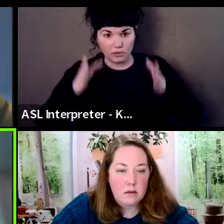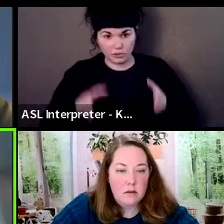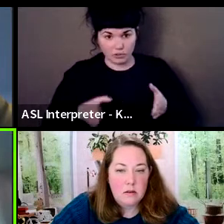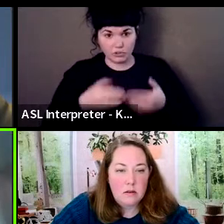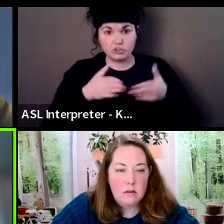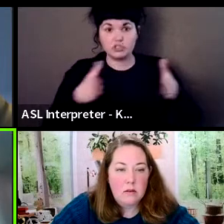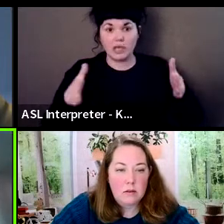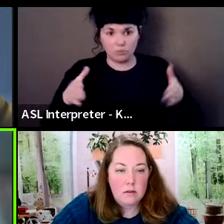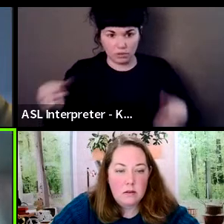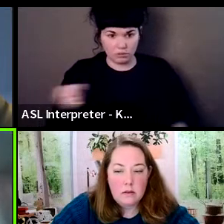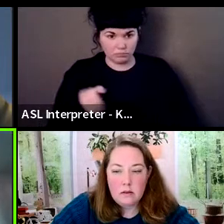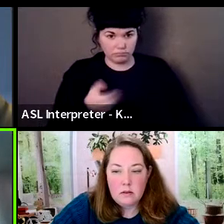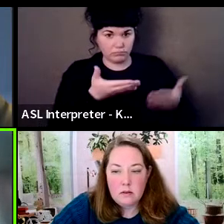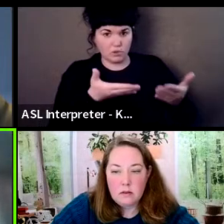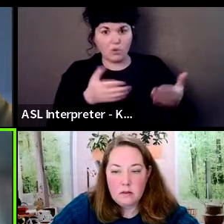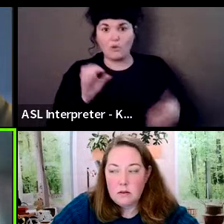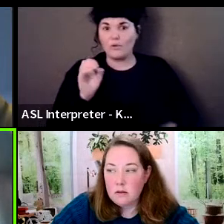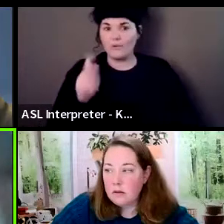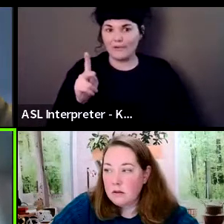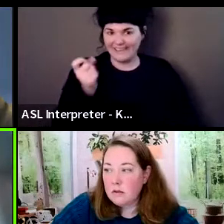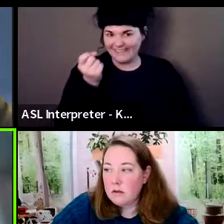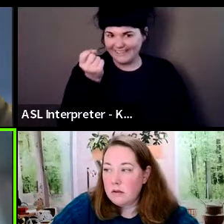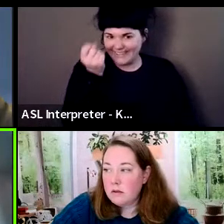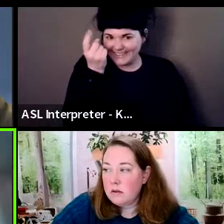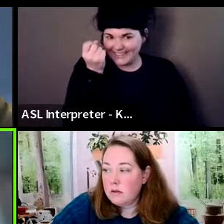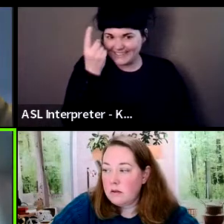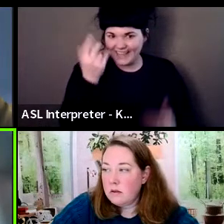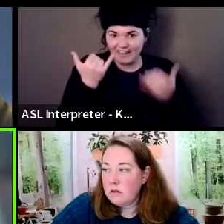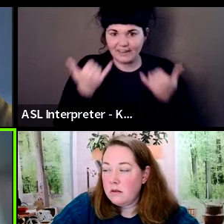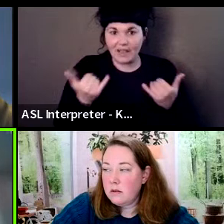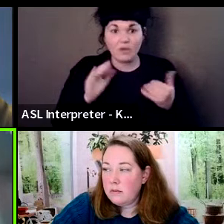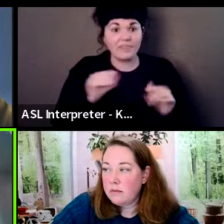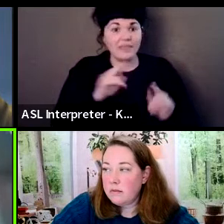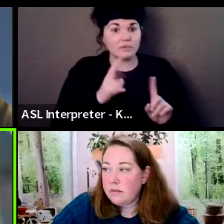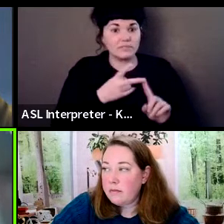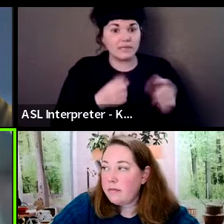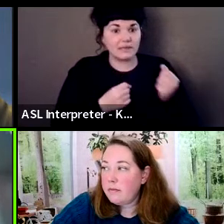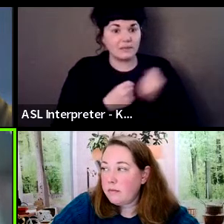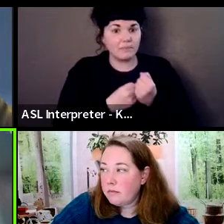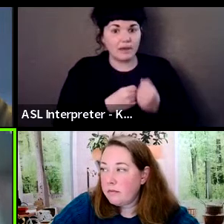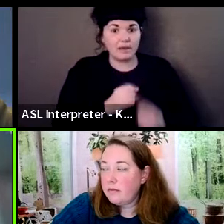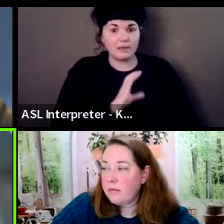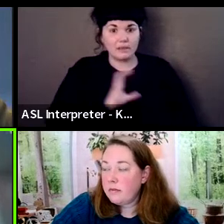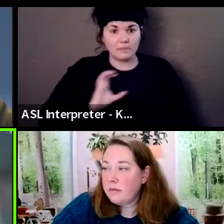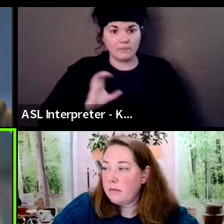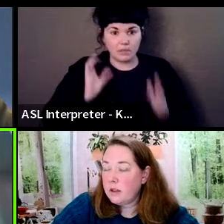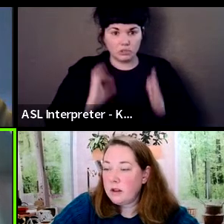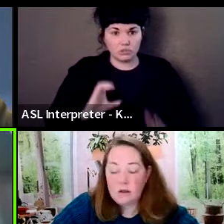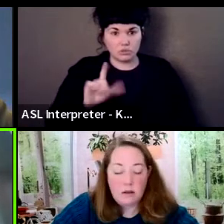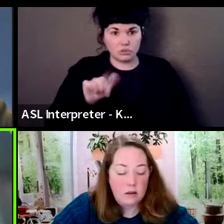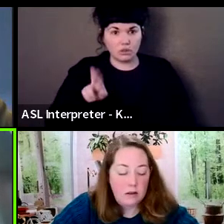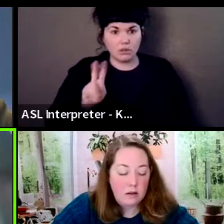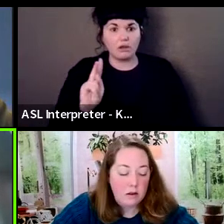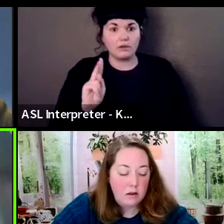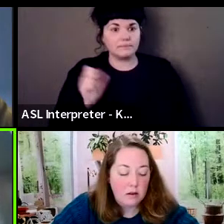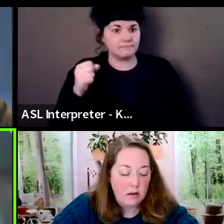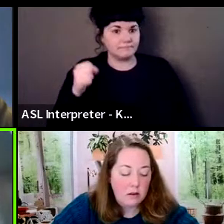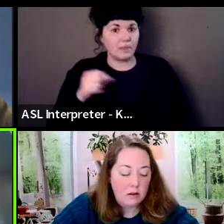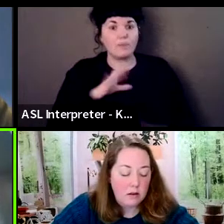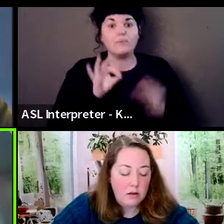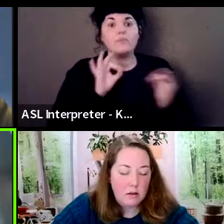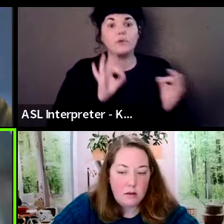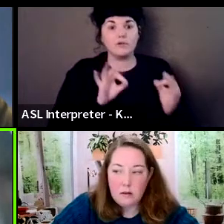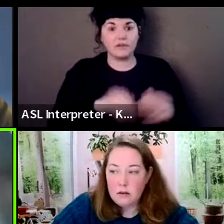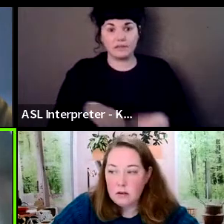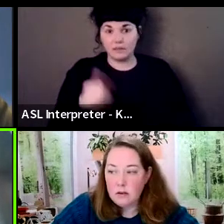Okay, I understand it now. And that was seconded by Commissioner Clark. Perfect. All right, is there